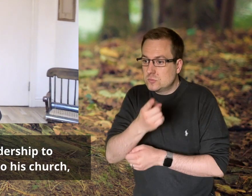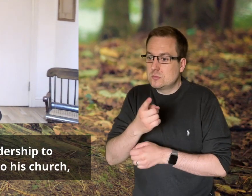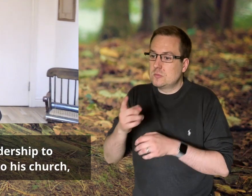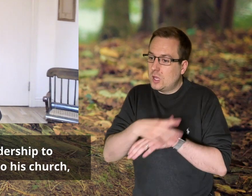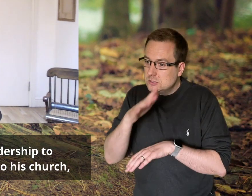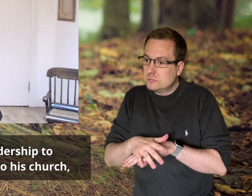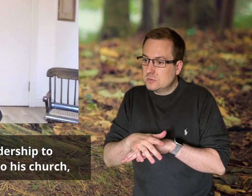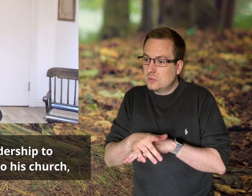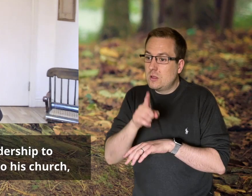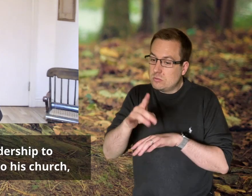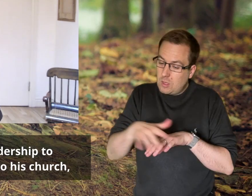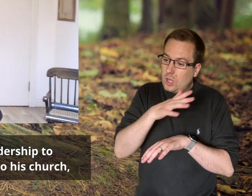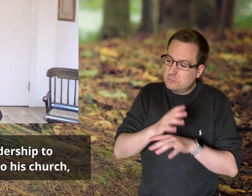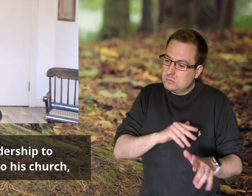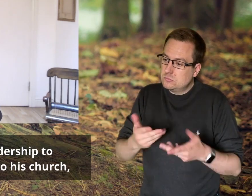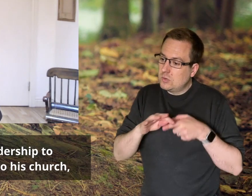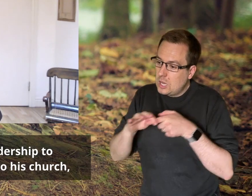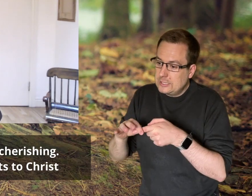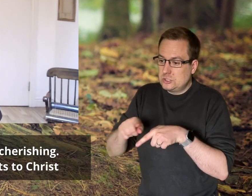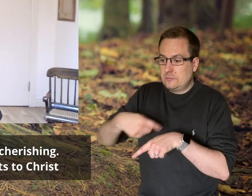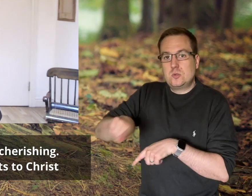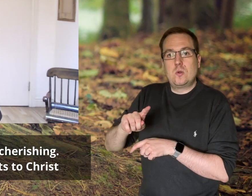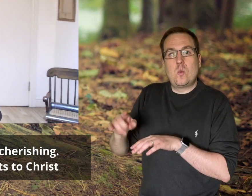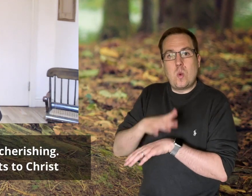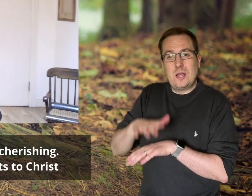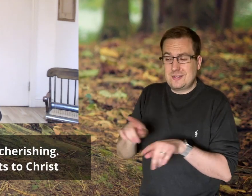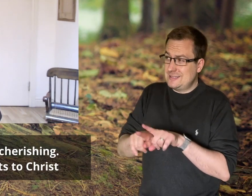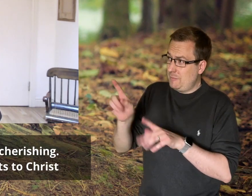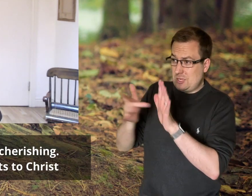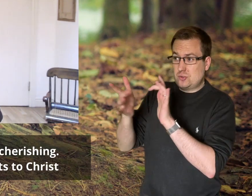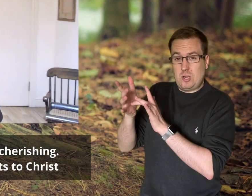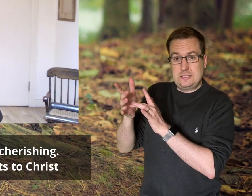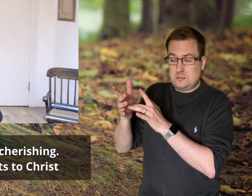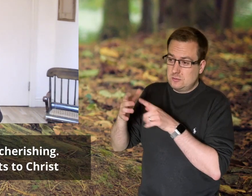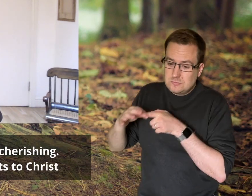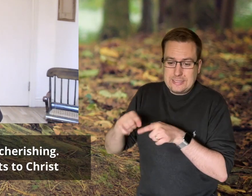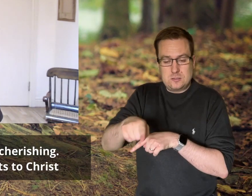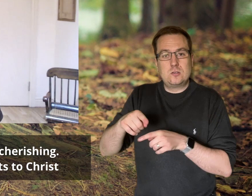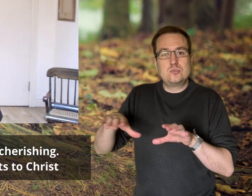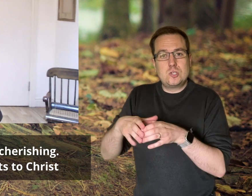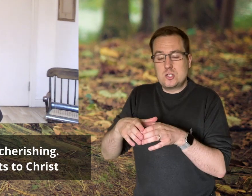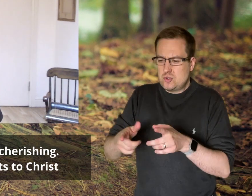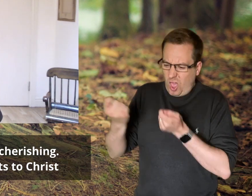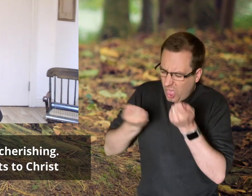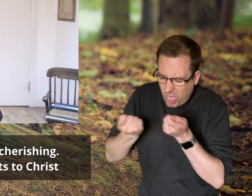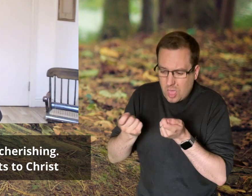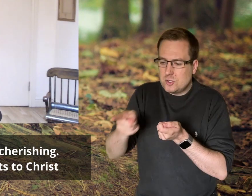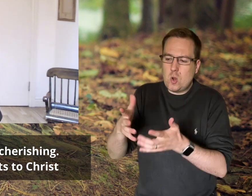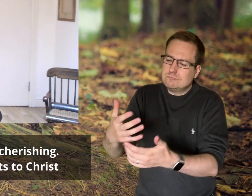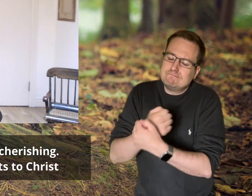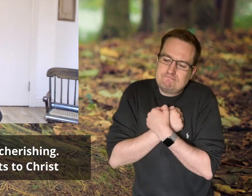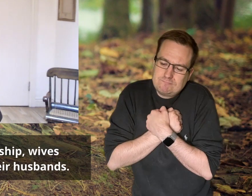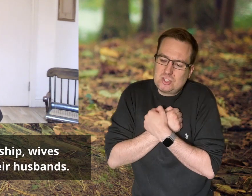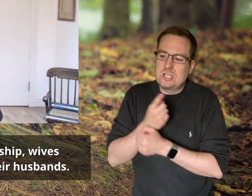to his wife the way Christ does to his church, not by domineering, but by cherishing. So just as the church